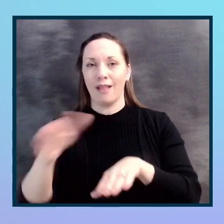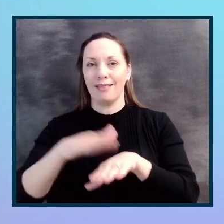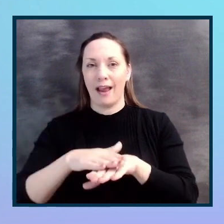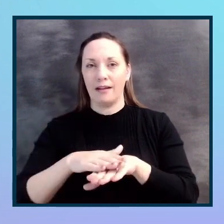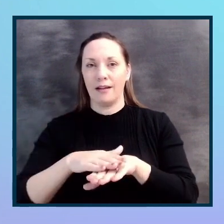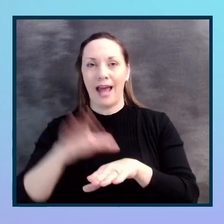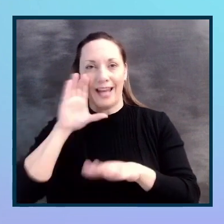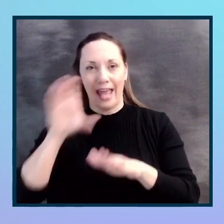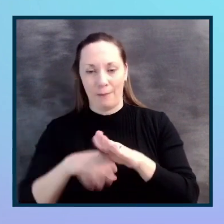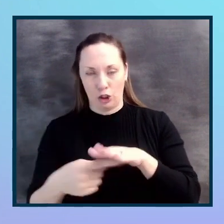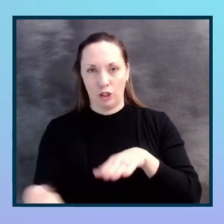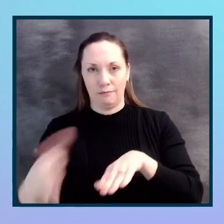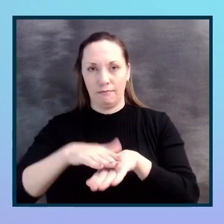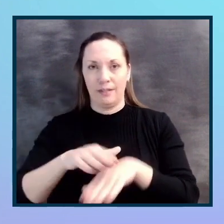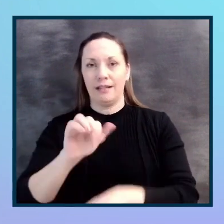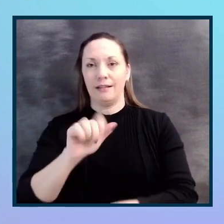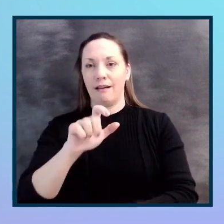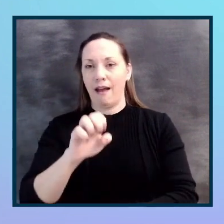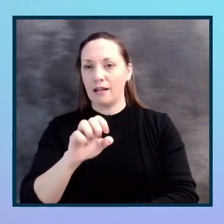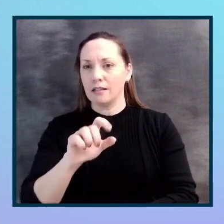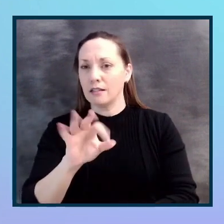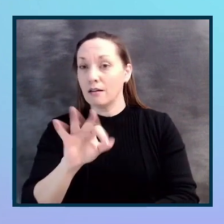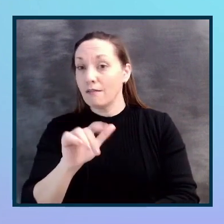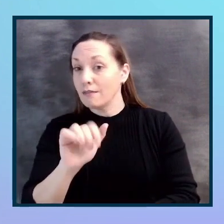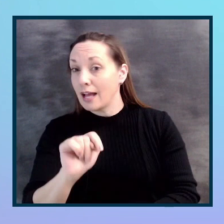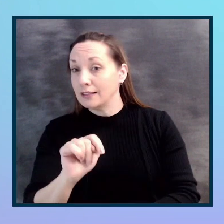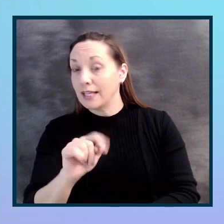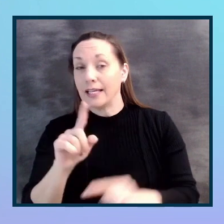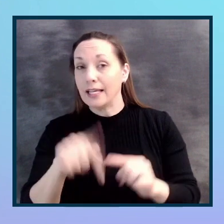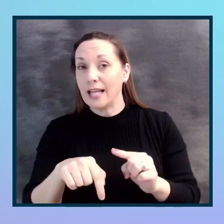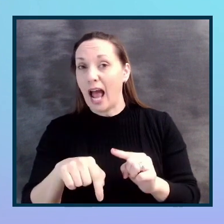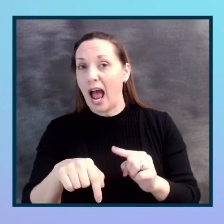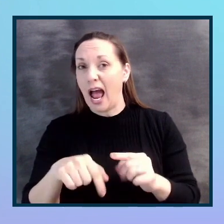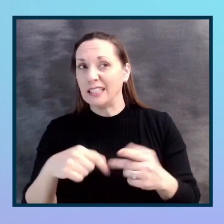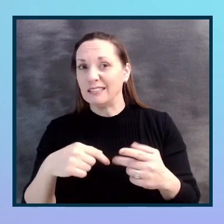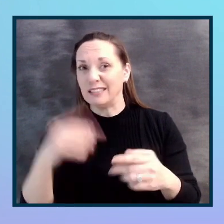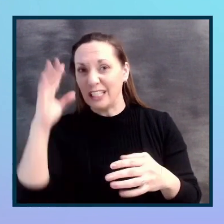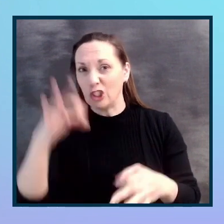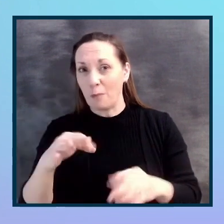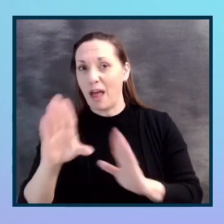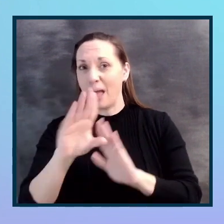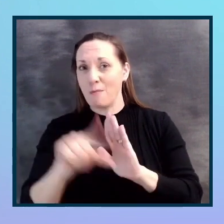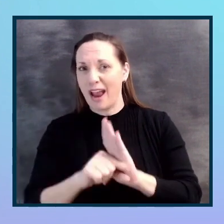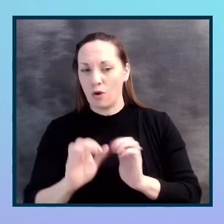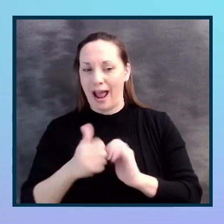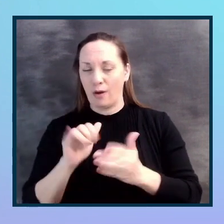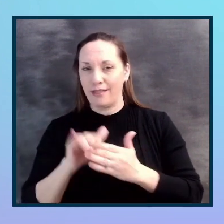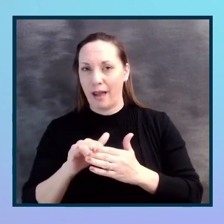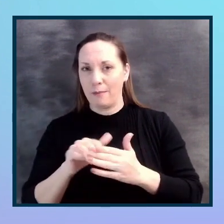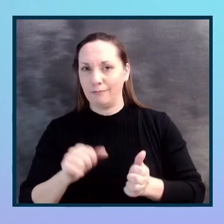They're saying Axe flags it as it cannot determine the background. How can this be